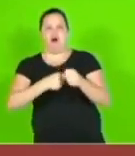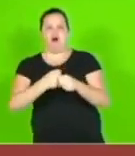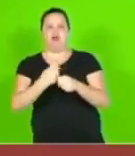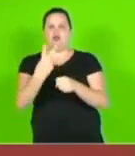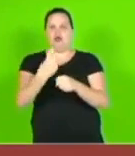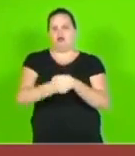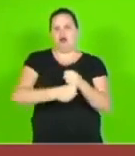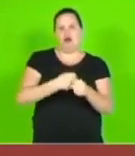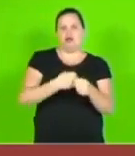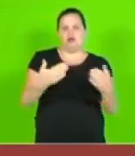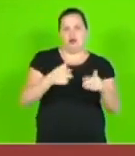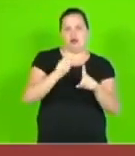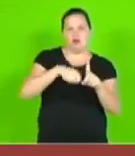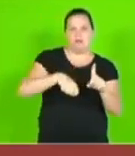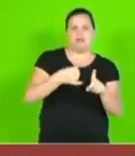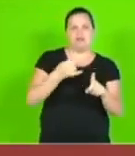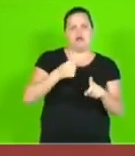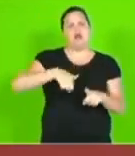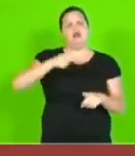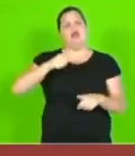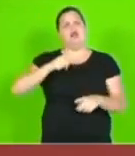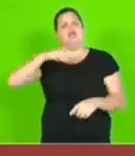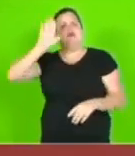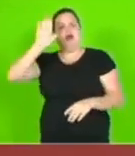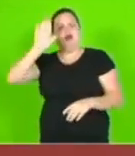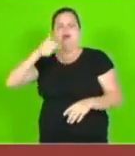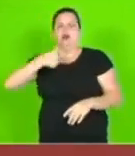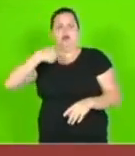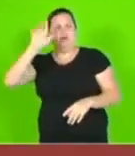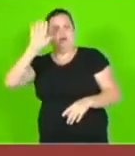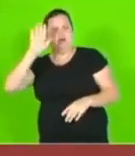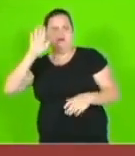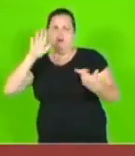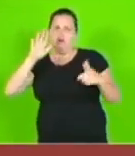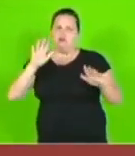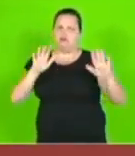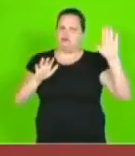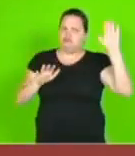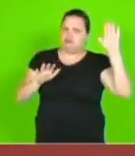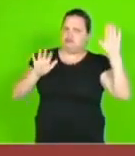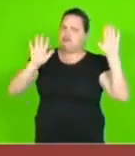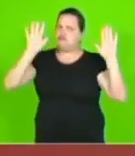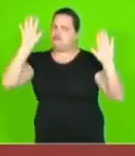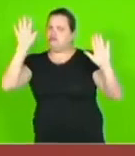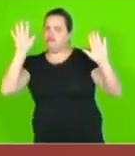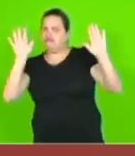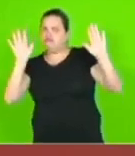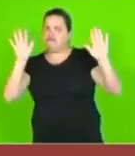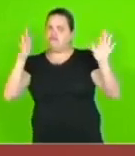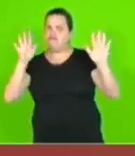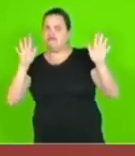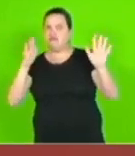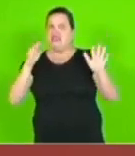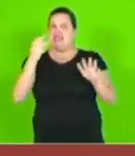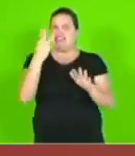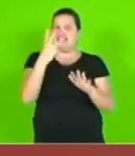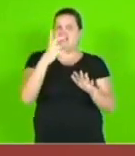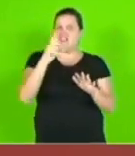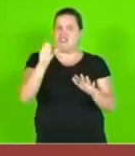the return of Jesus, and the rapture. And then one starts to raise their hand.